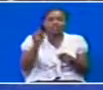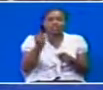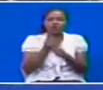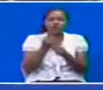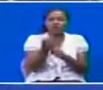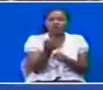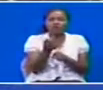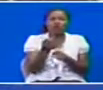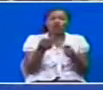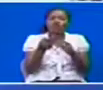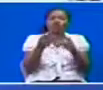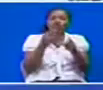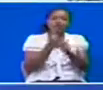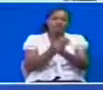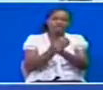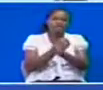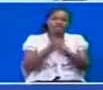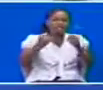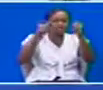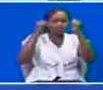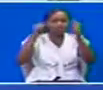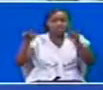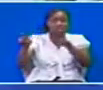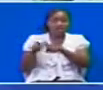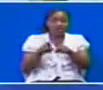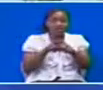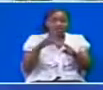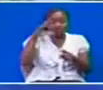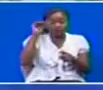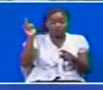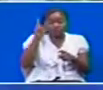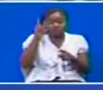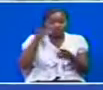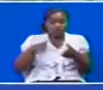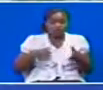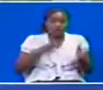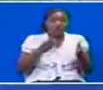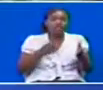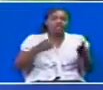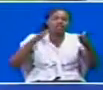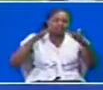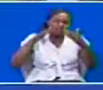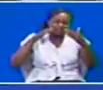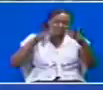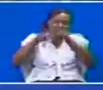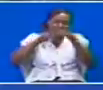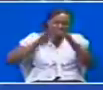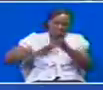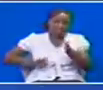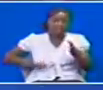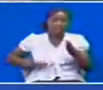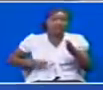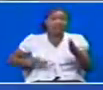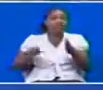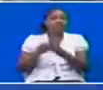human wildlife conflict, demonstrated along the Mombasa Nairobi highway, causing traffic disruption. The residents want KWS to